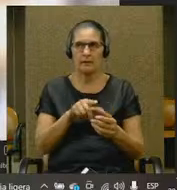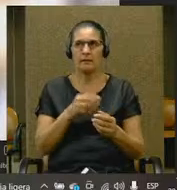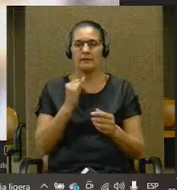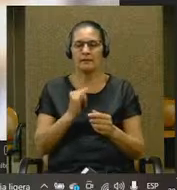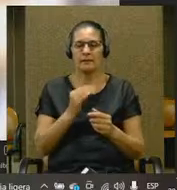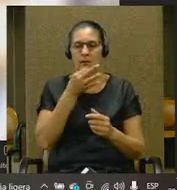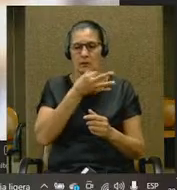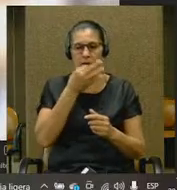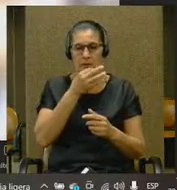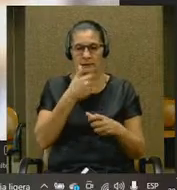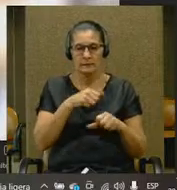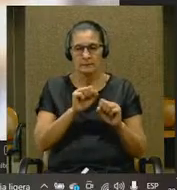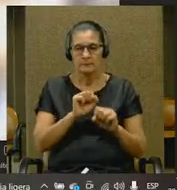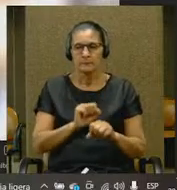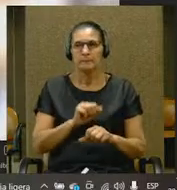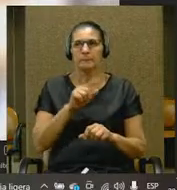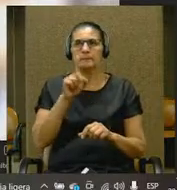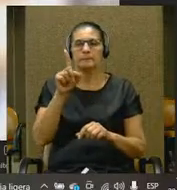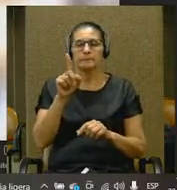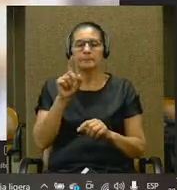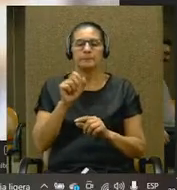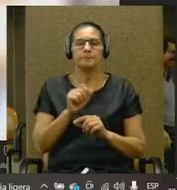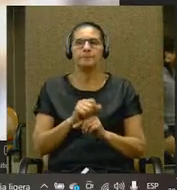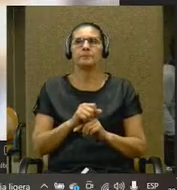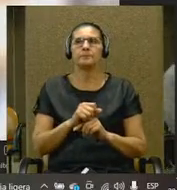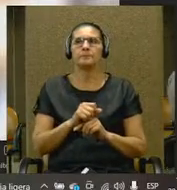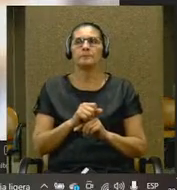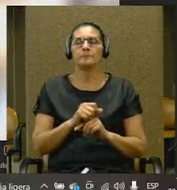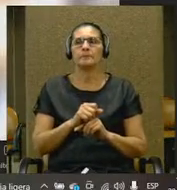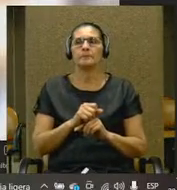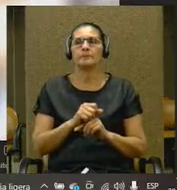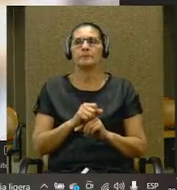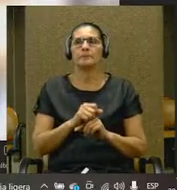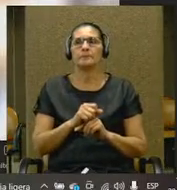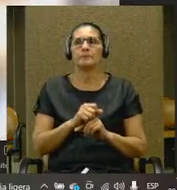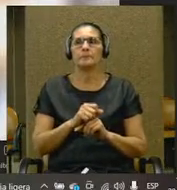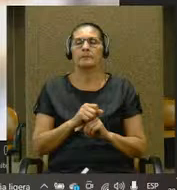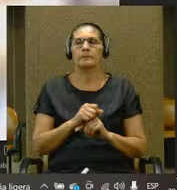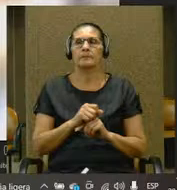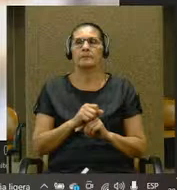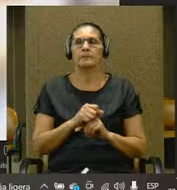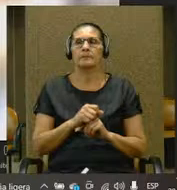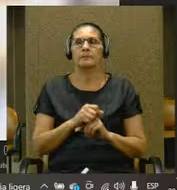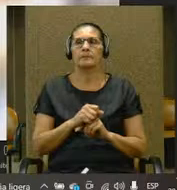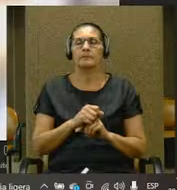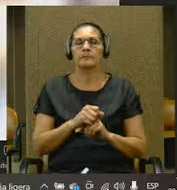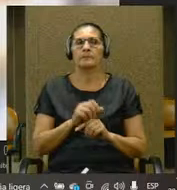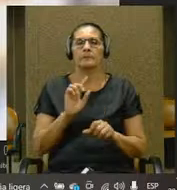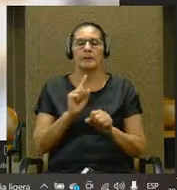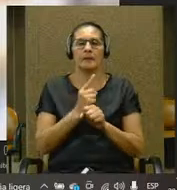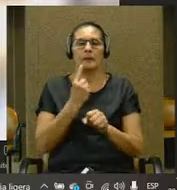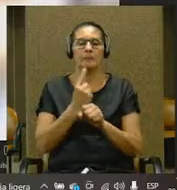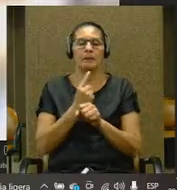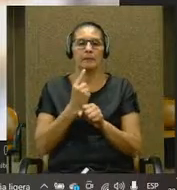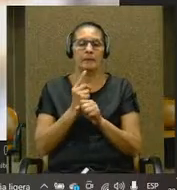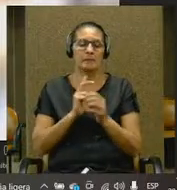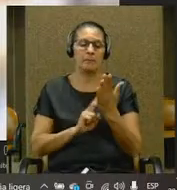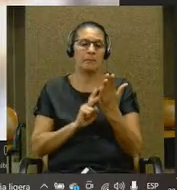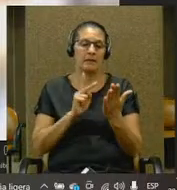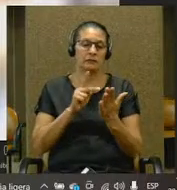Columbia, it is the immediate. Well, the first step is to ensure